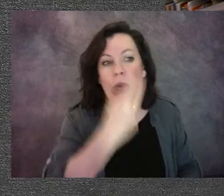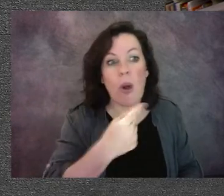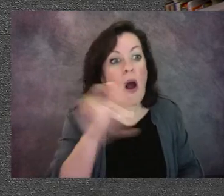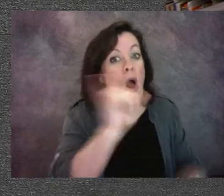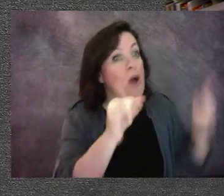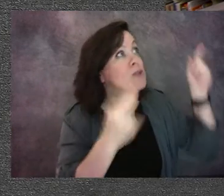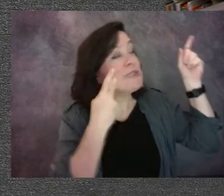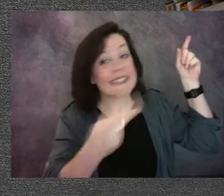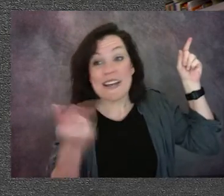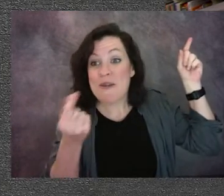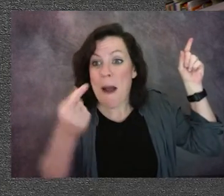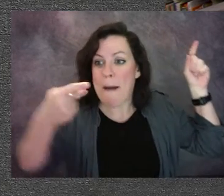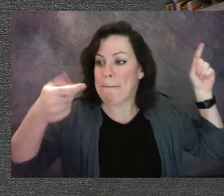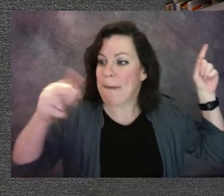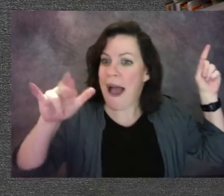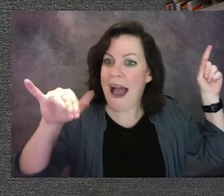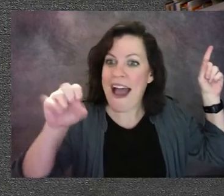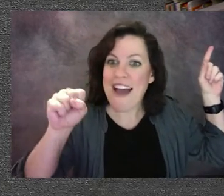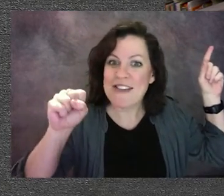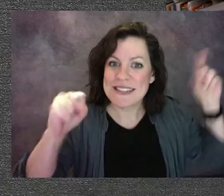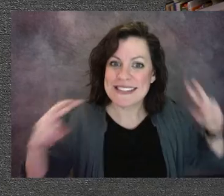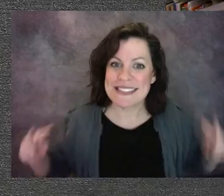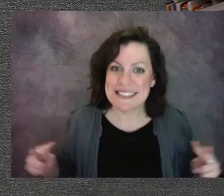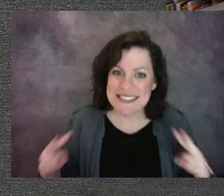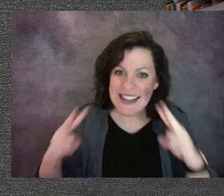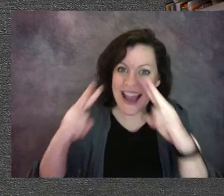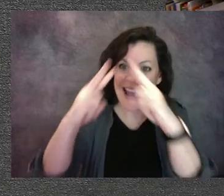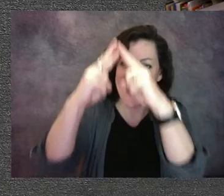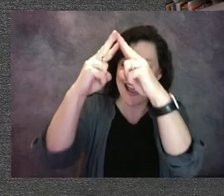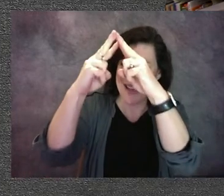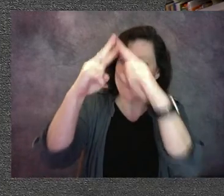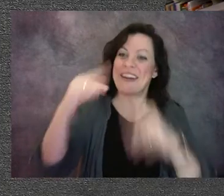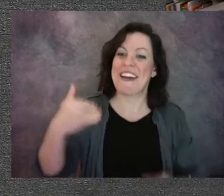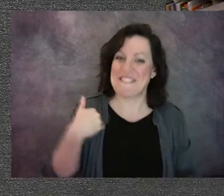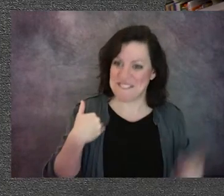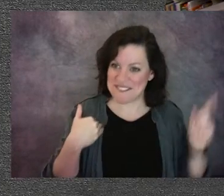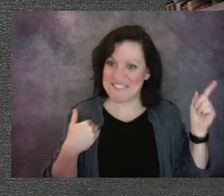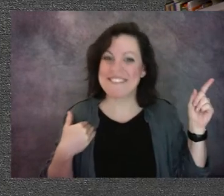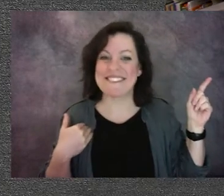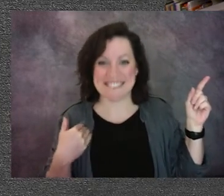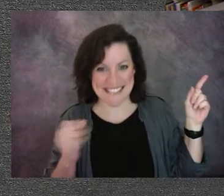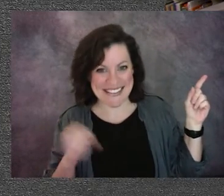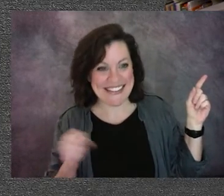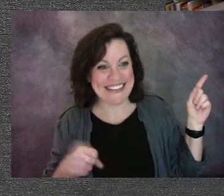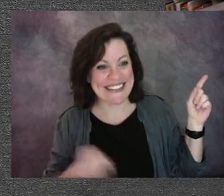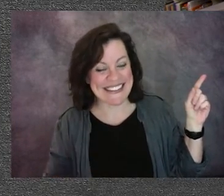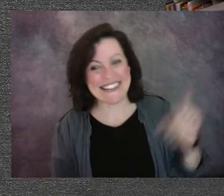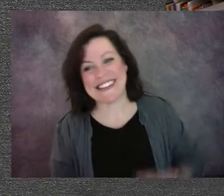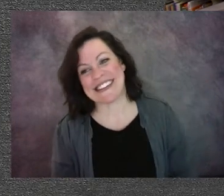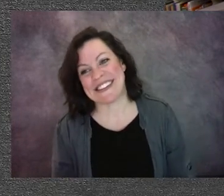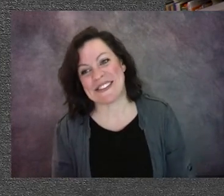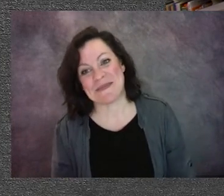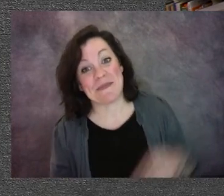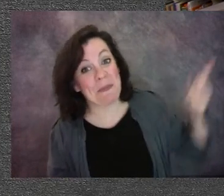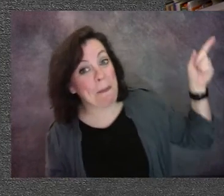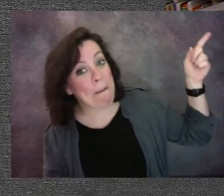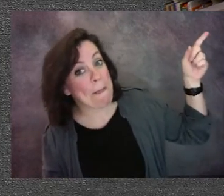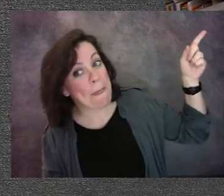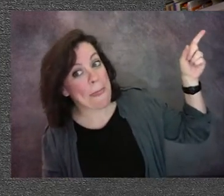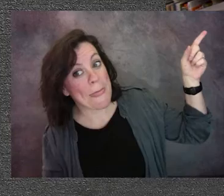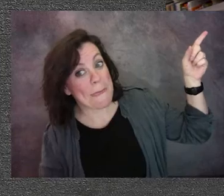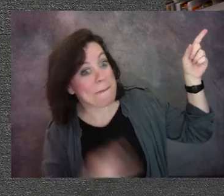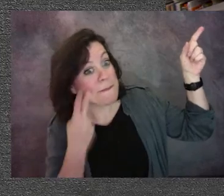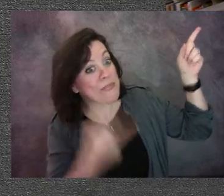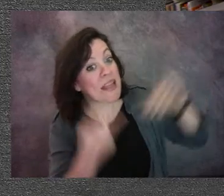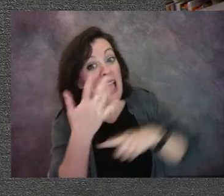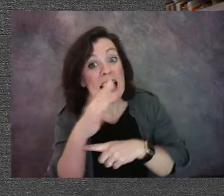Paris tower. A Paris tower. Yeah, we have a big tower in there, don't we? Mm-hmm. Mm-hmm. And you can see the leaves are changing